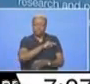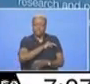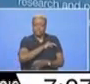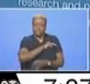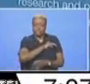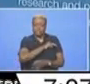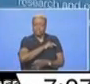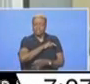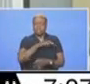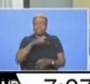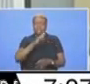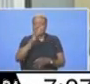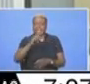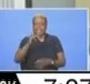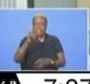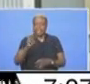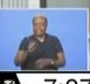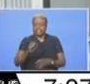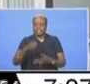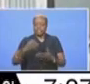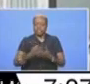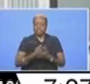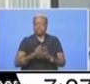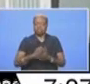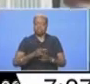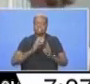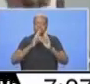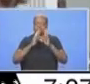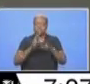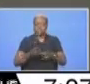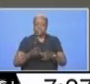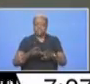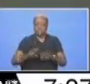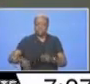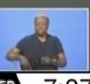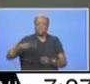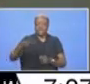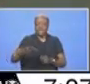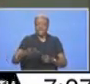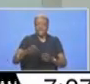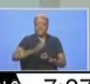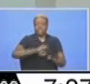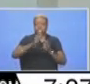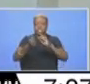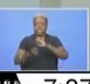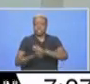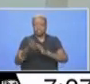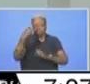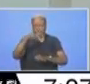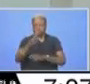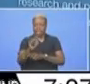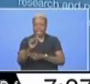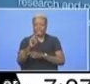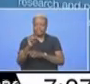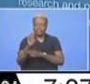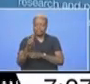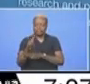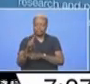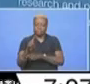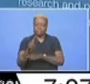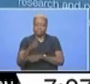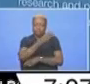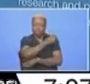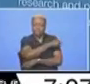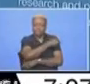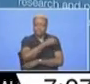telling ZNS News one response was to provide an alternative to the Rand Memorial Hospital. So we have, working with